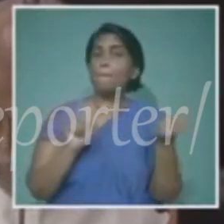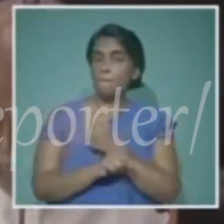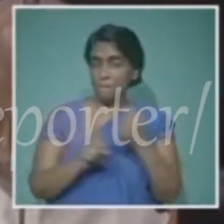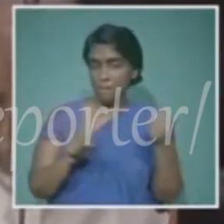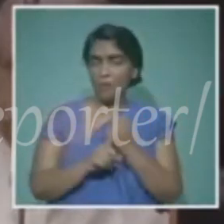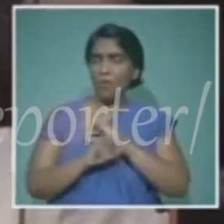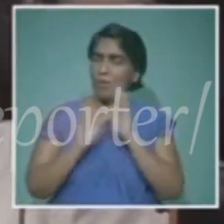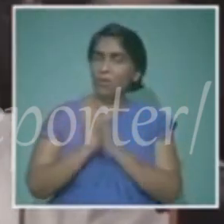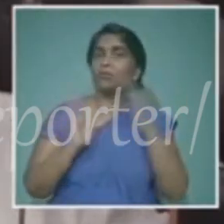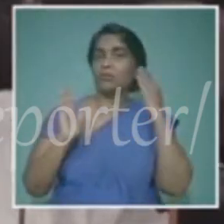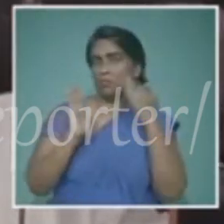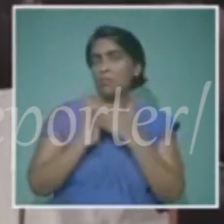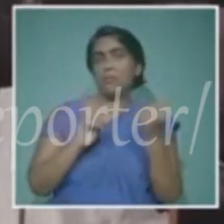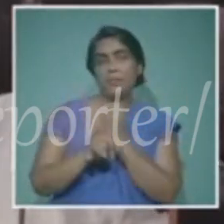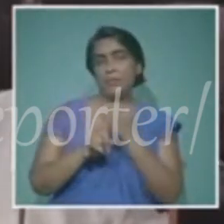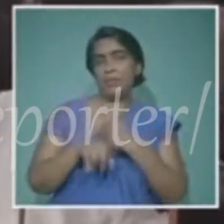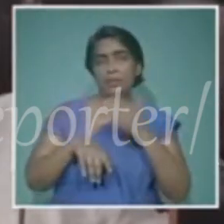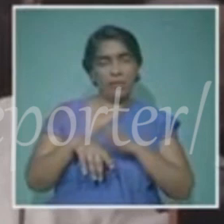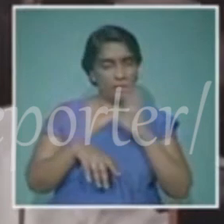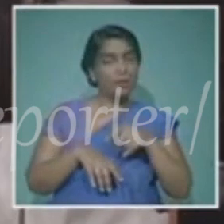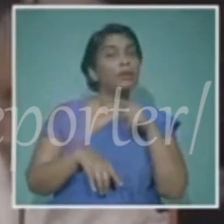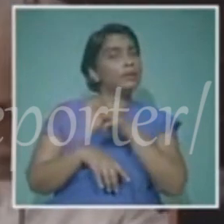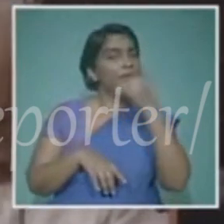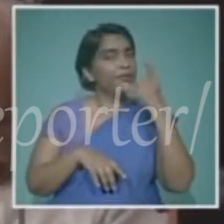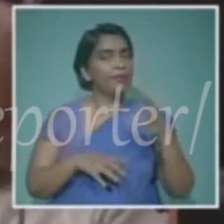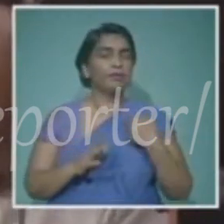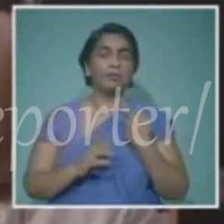as a result, our economy has contracted.